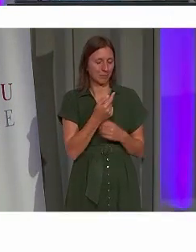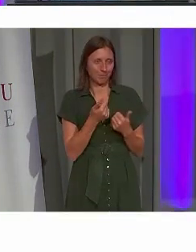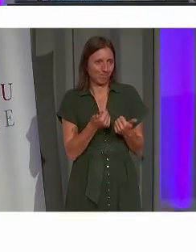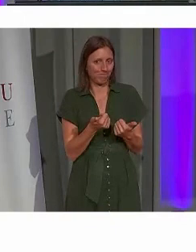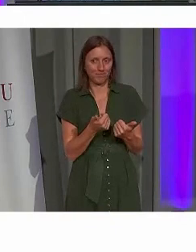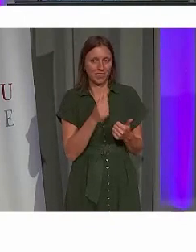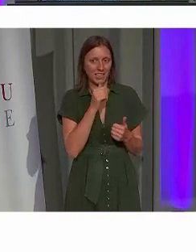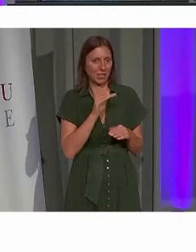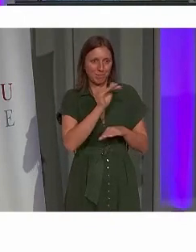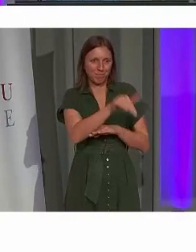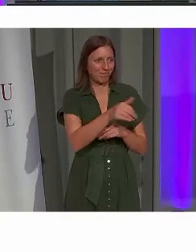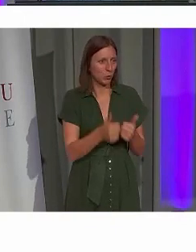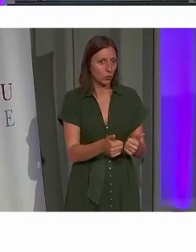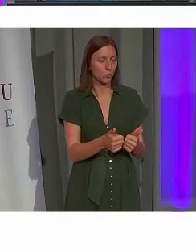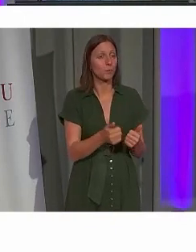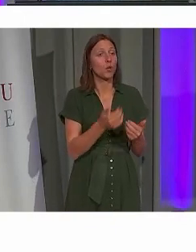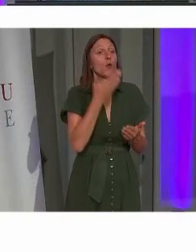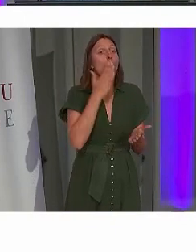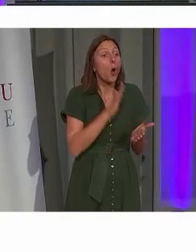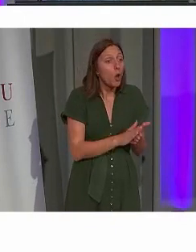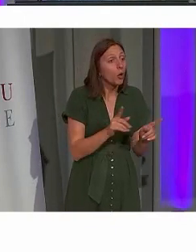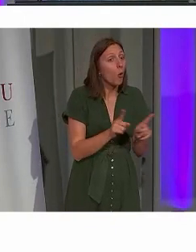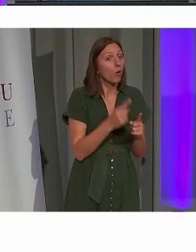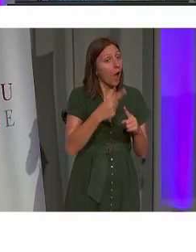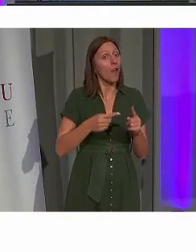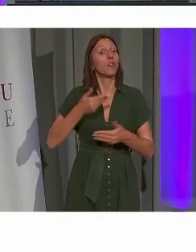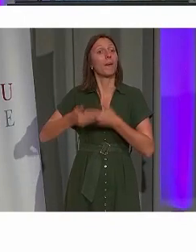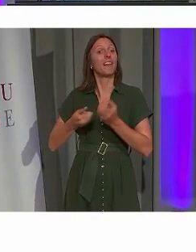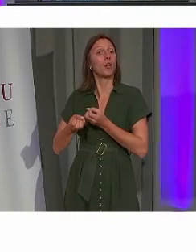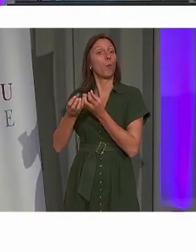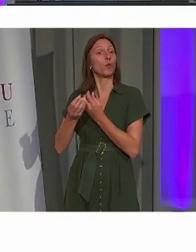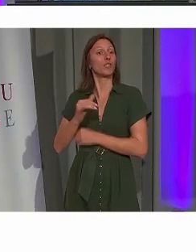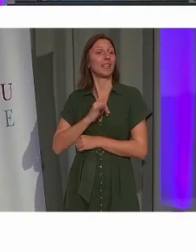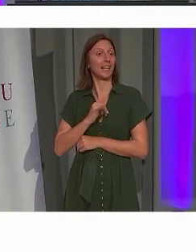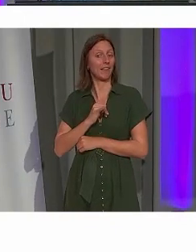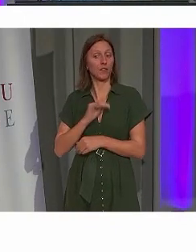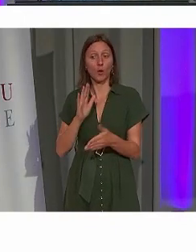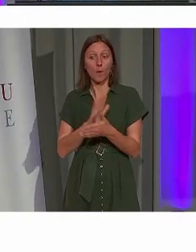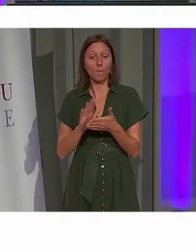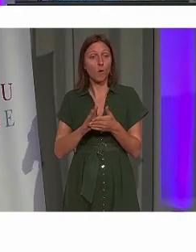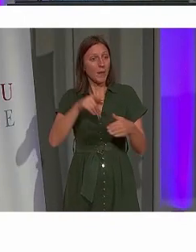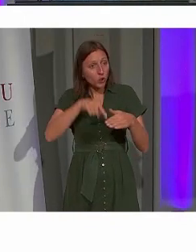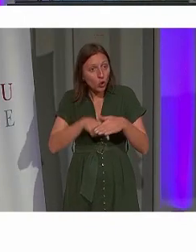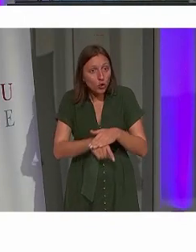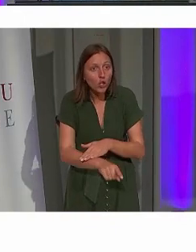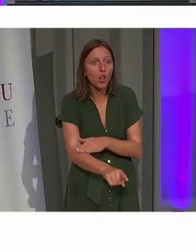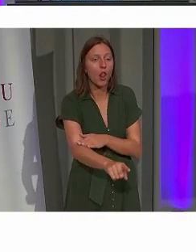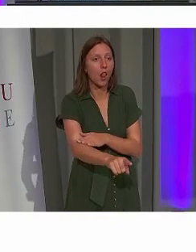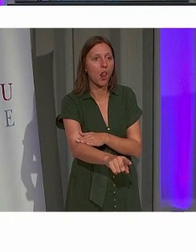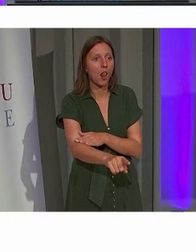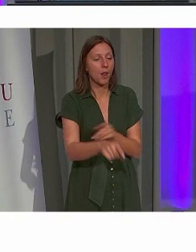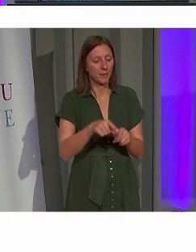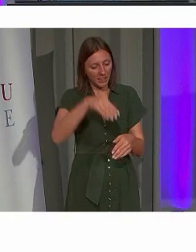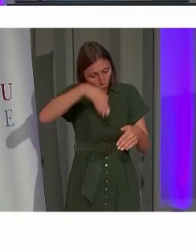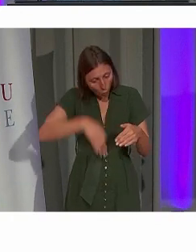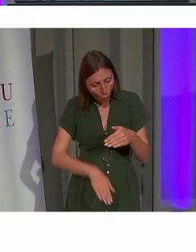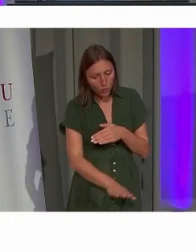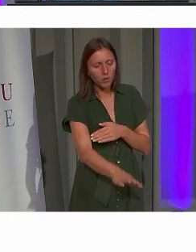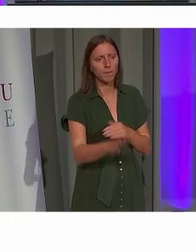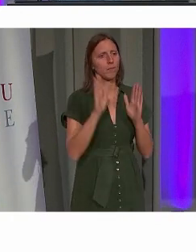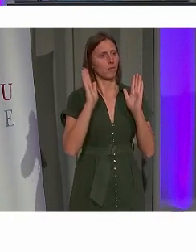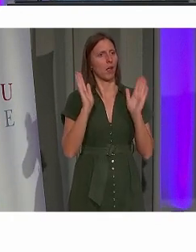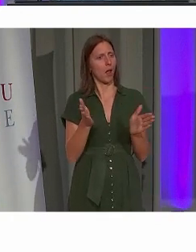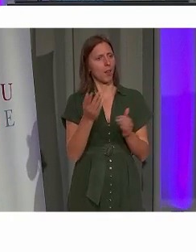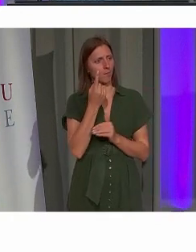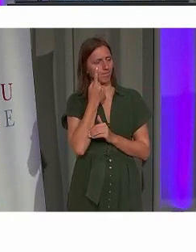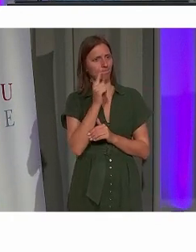very bad idea. We also had other alternatives, for example, a tunnel beneath it,